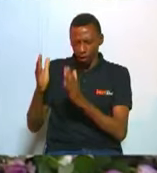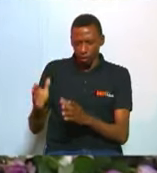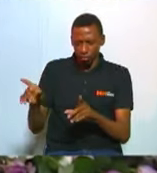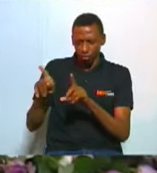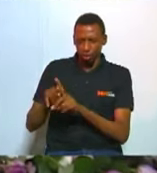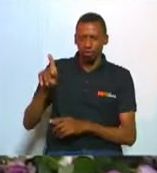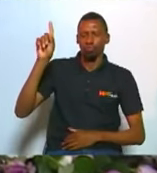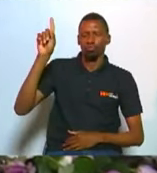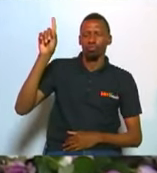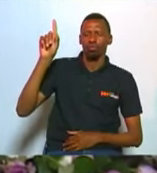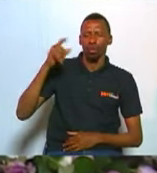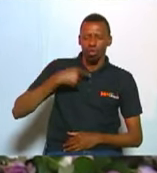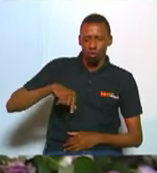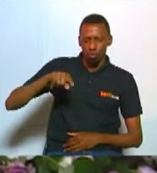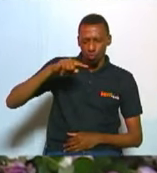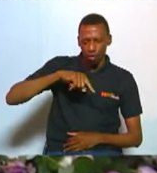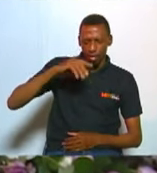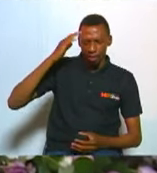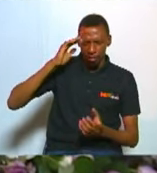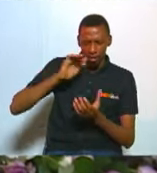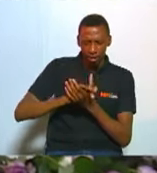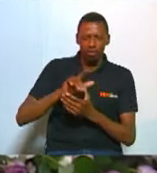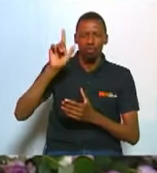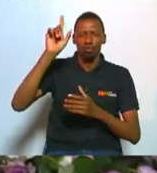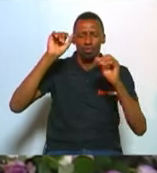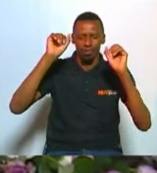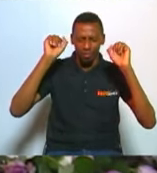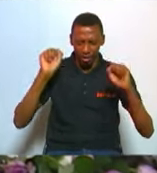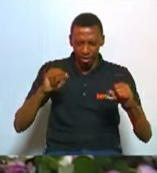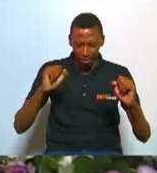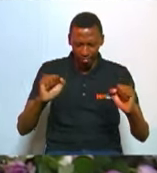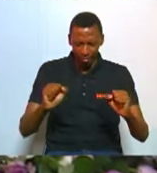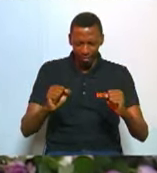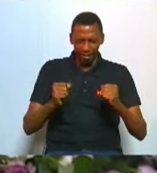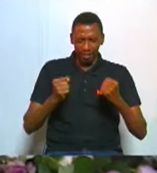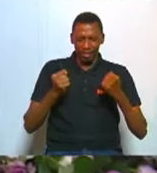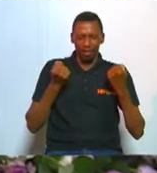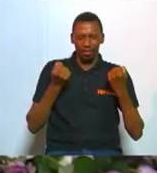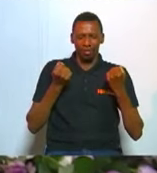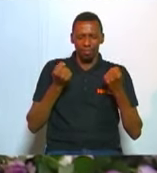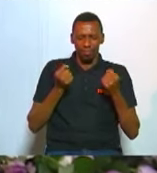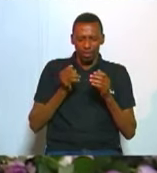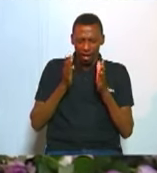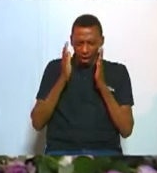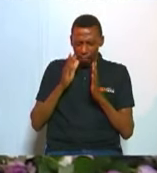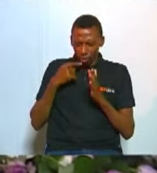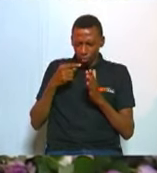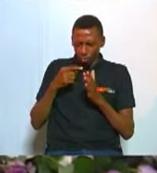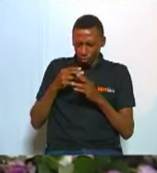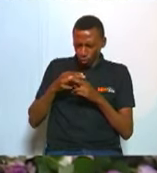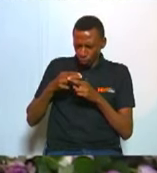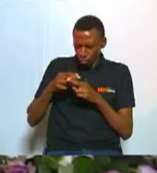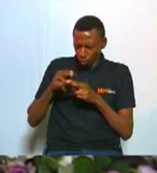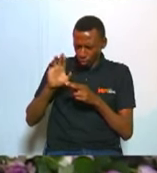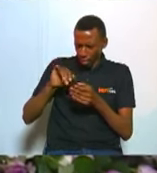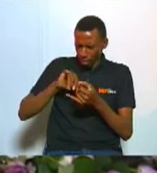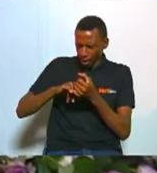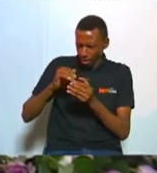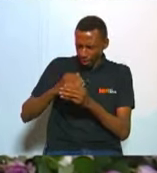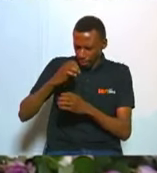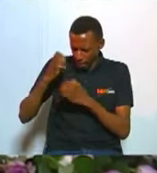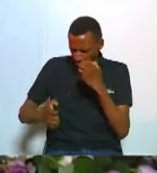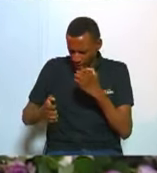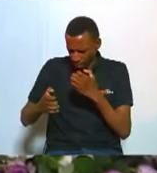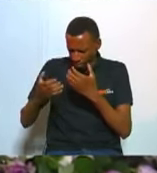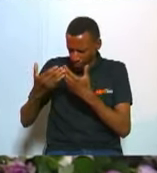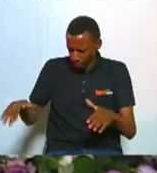We believe that you can save even a person who is at the end of marriage.